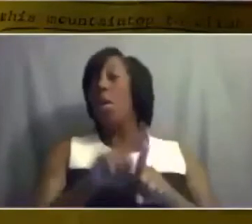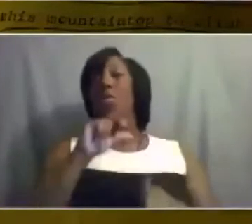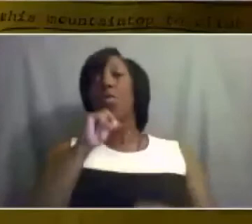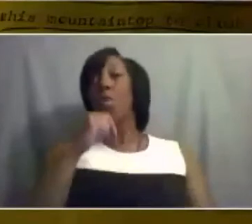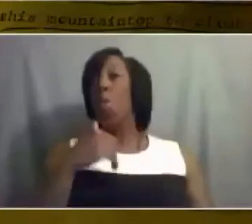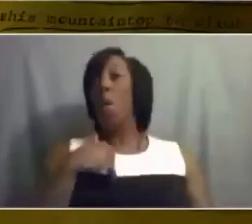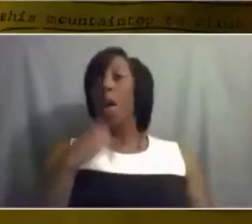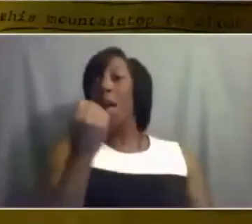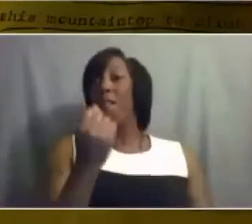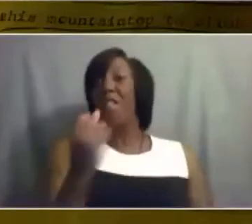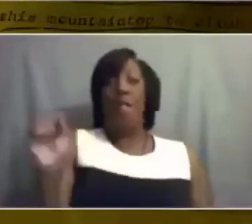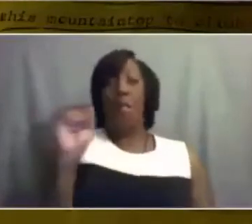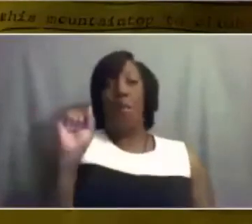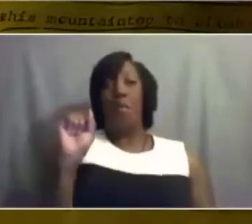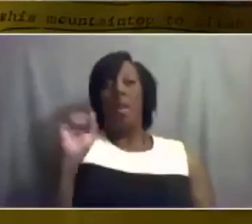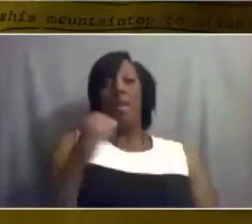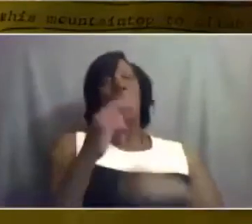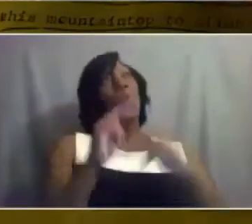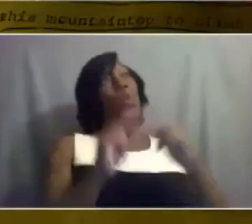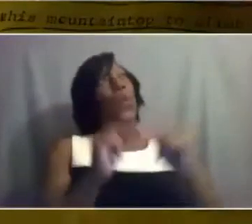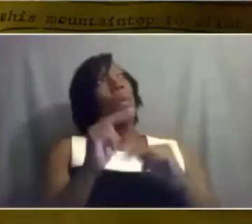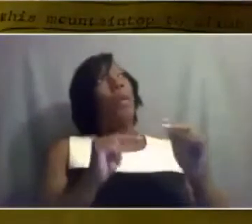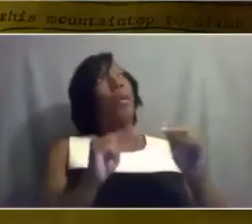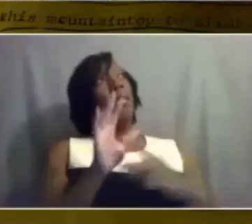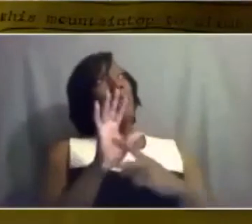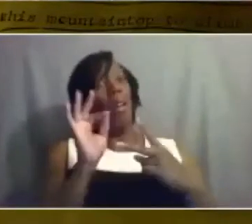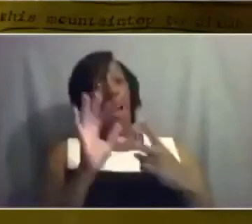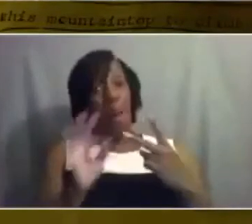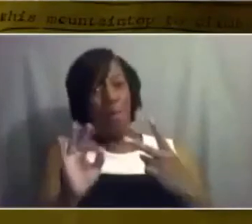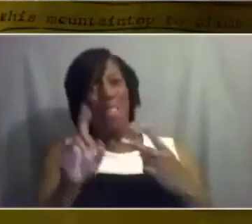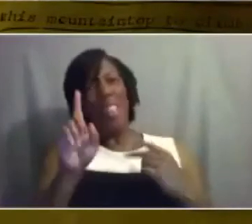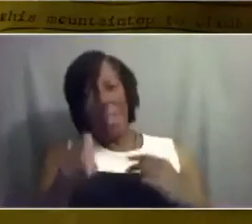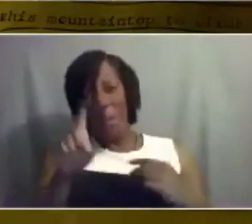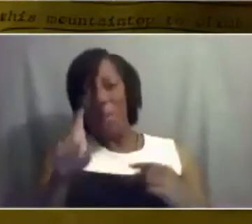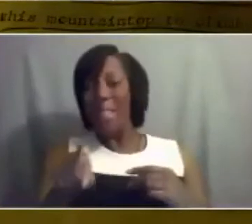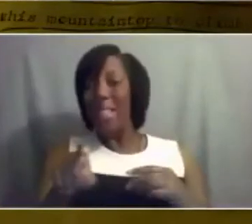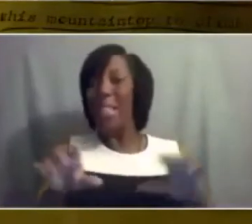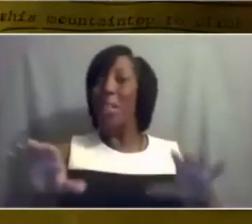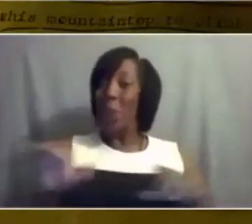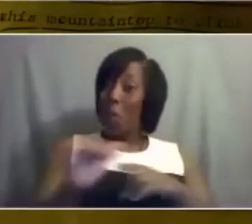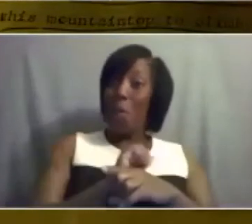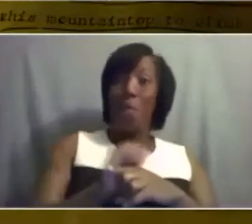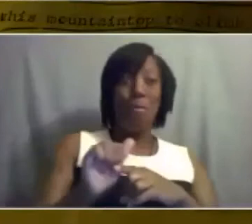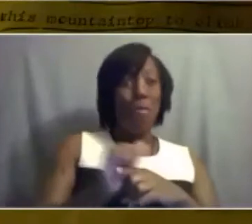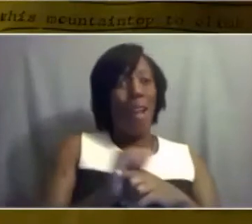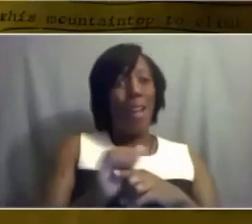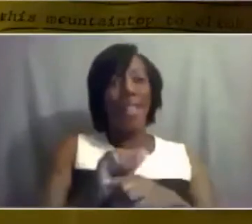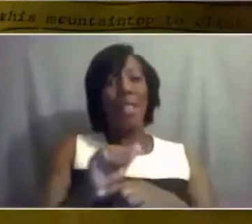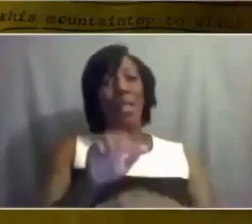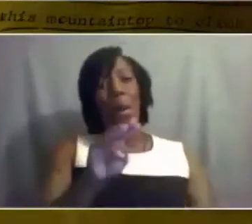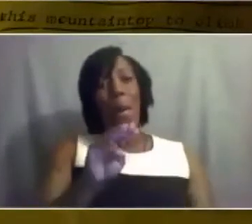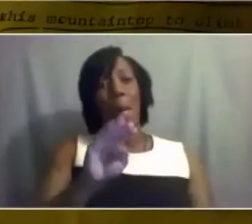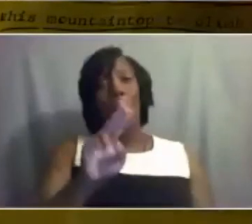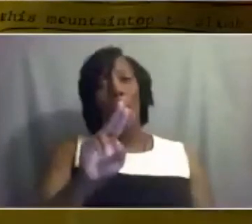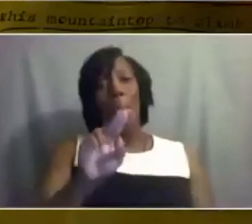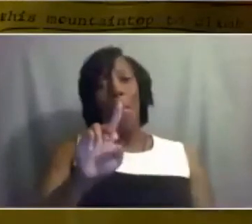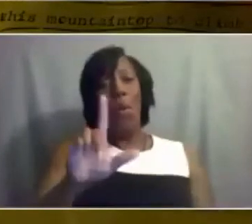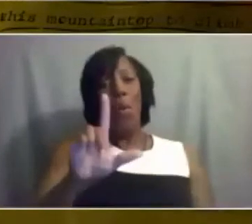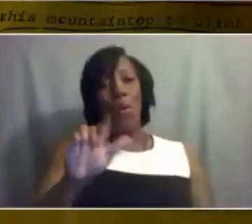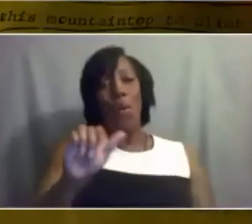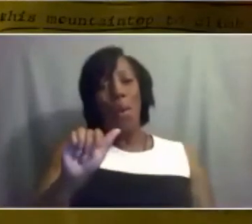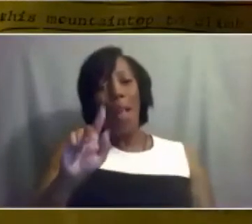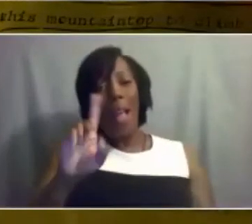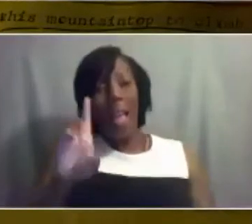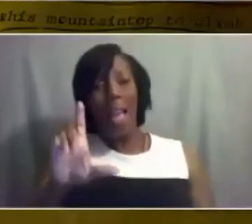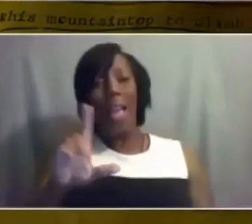the alternatives to the state that we need to be able to just, you know, practice mutual aid and collective liberation without codependency with